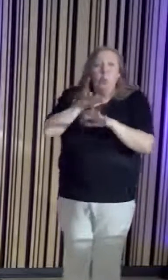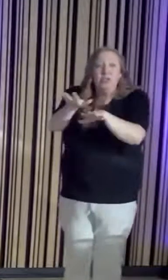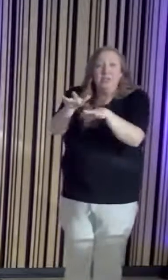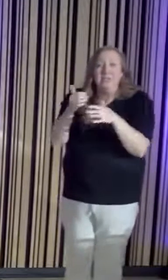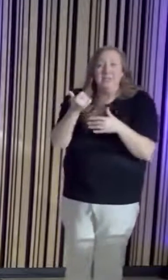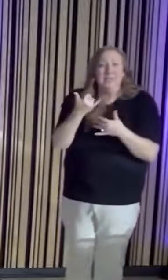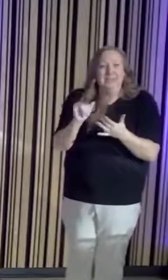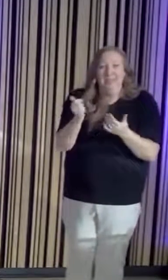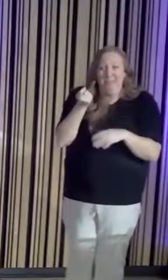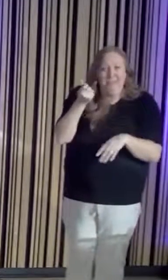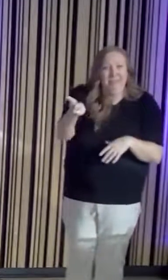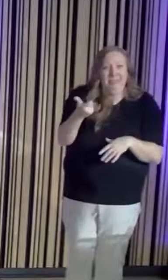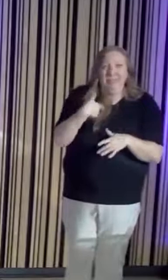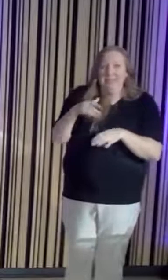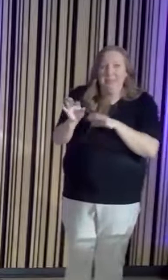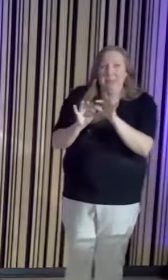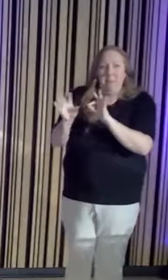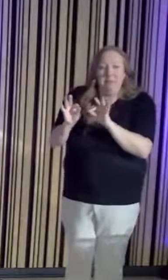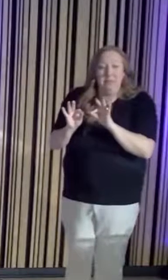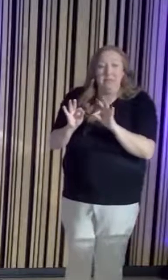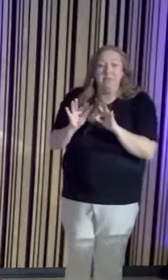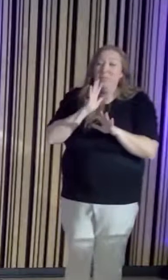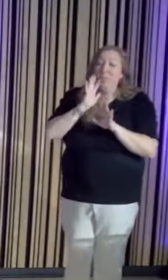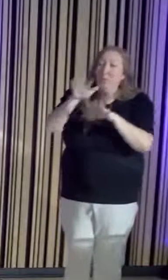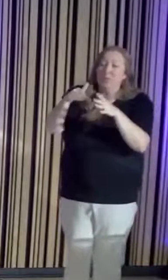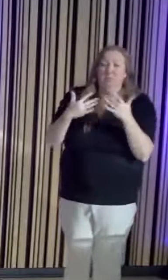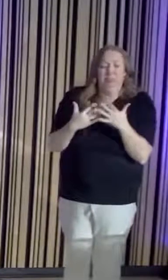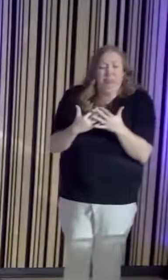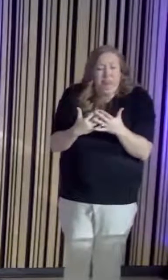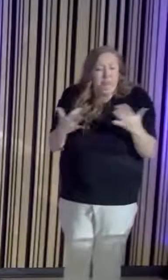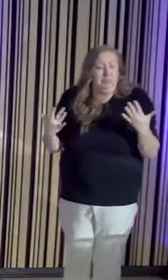oceans, quite extensive.